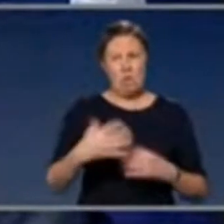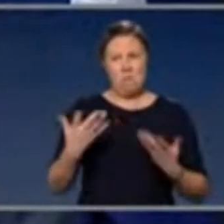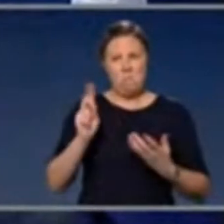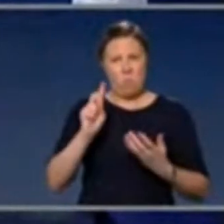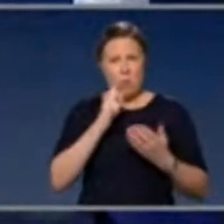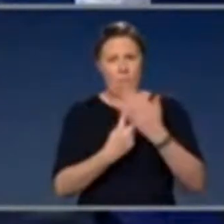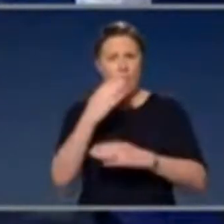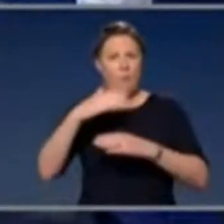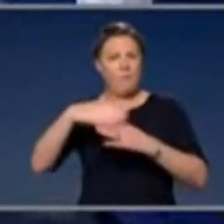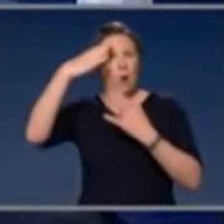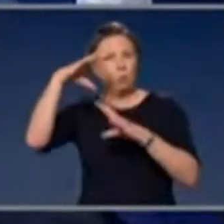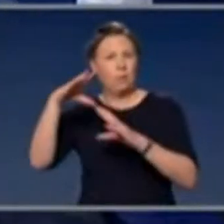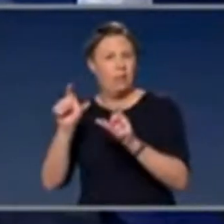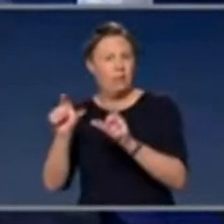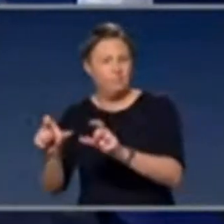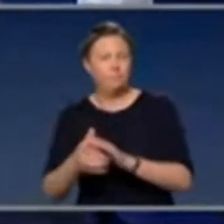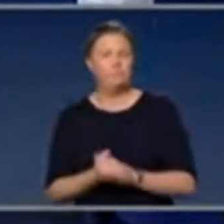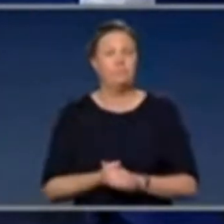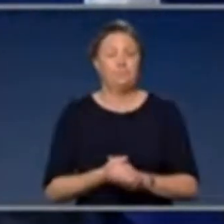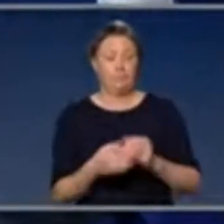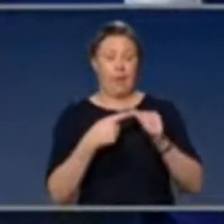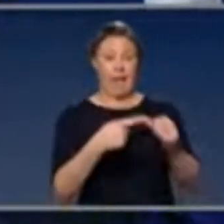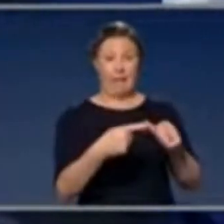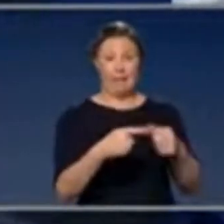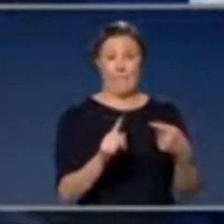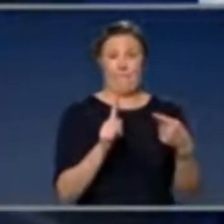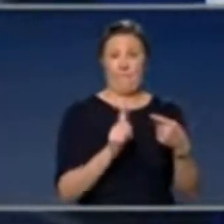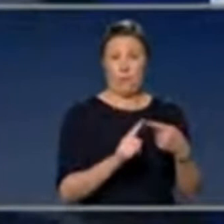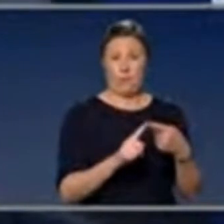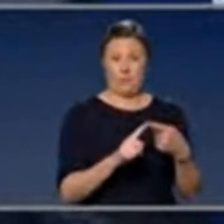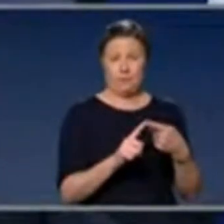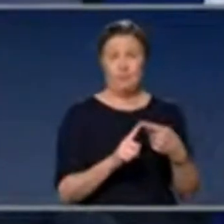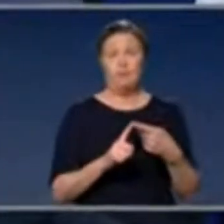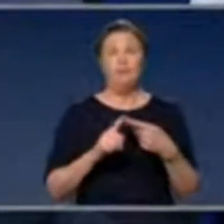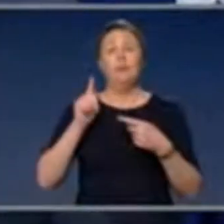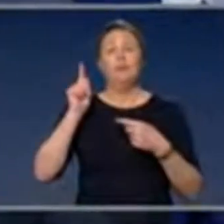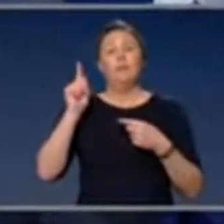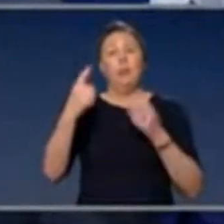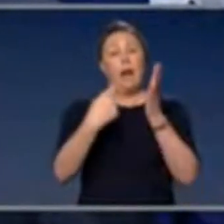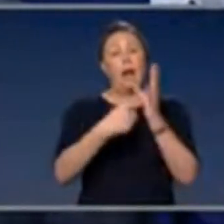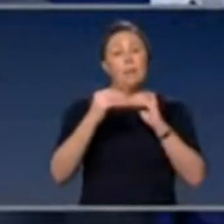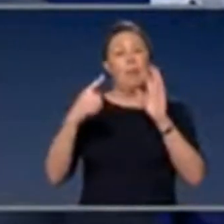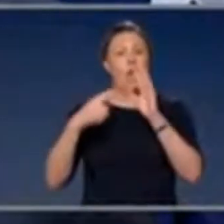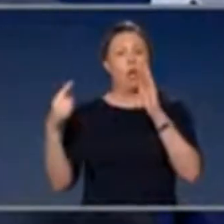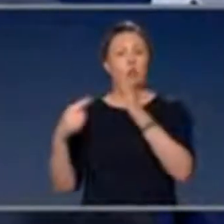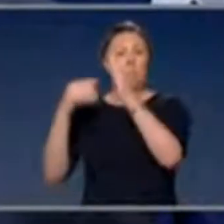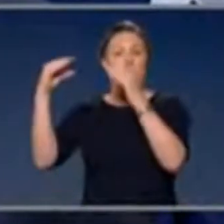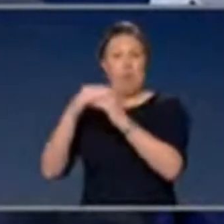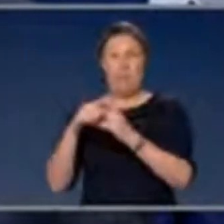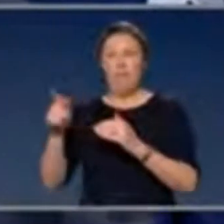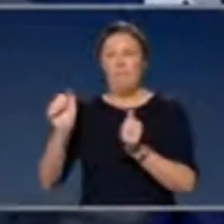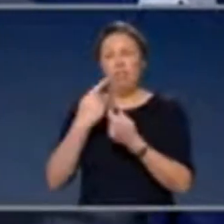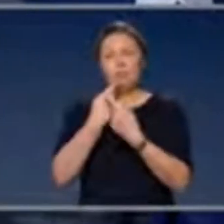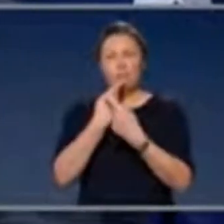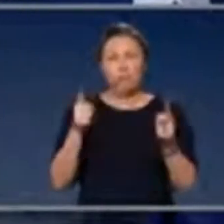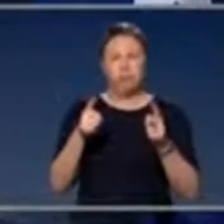billion from the states and territories today, and that's over and above all their existing commitments and over the next 2 years. It's important that I